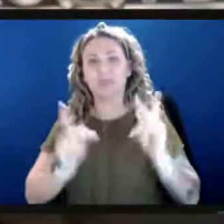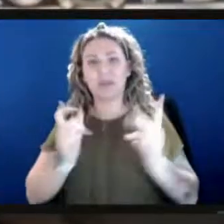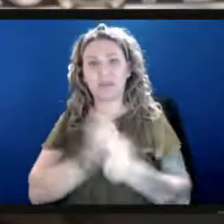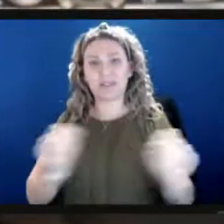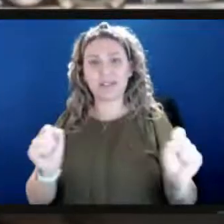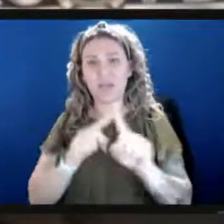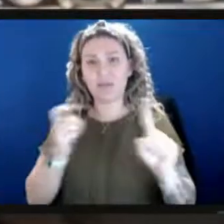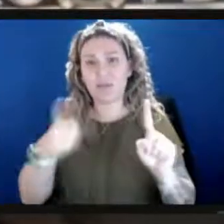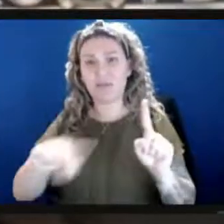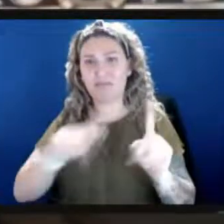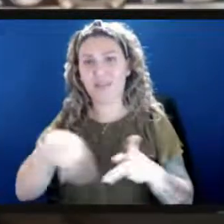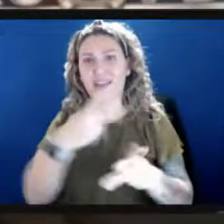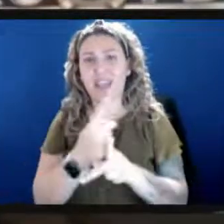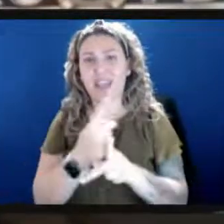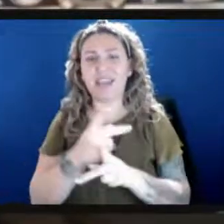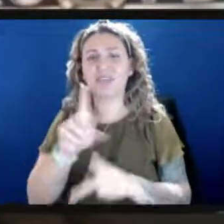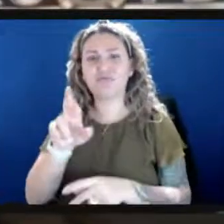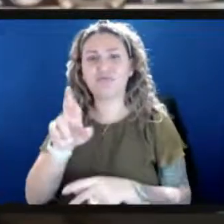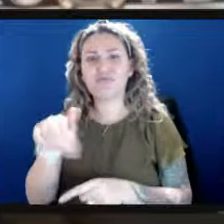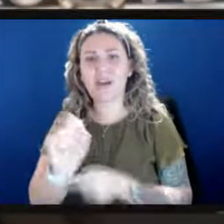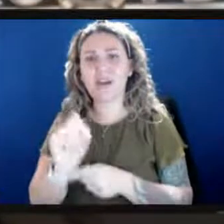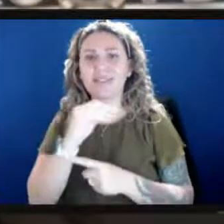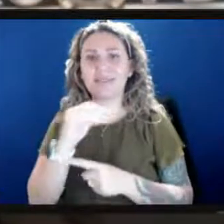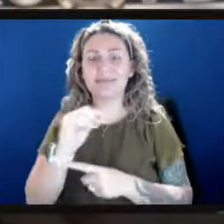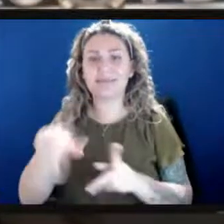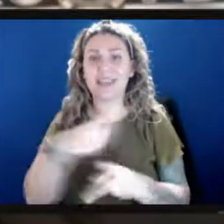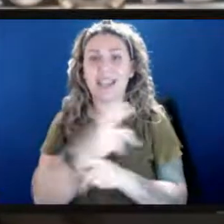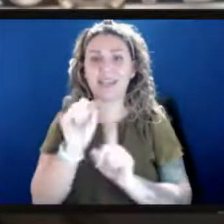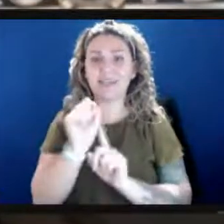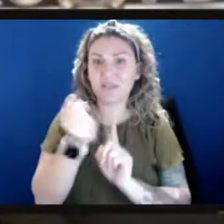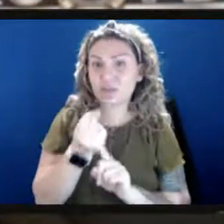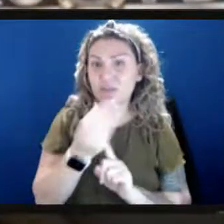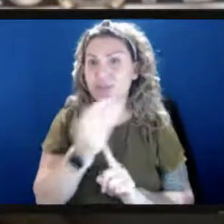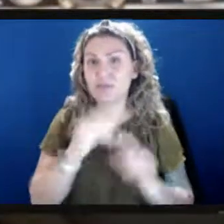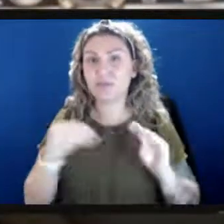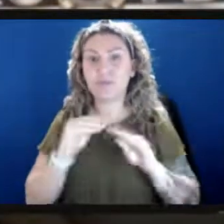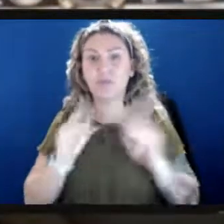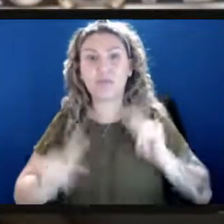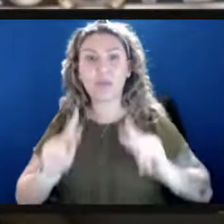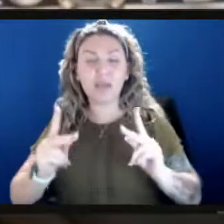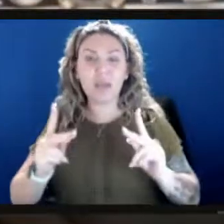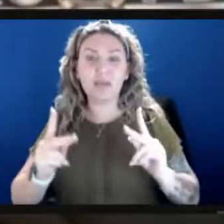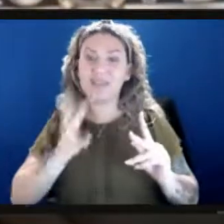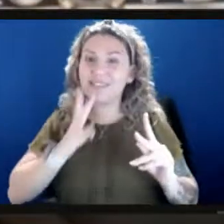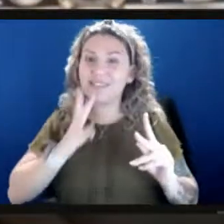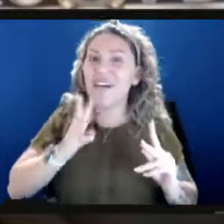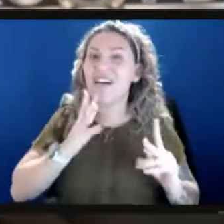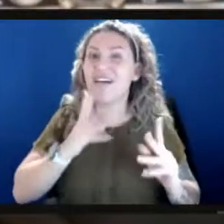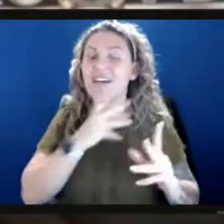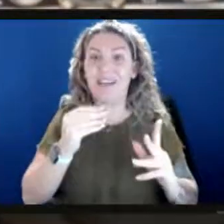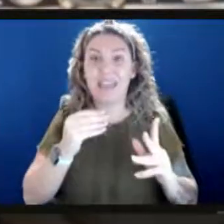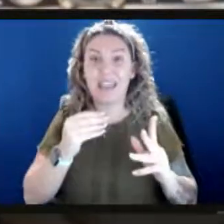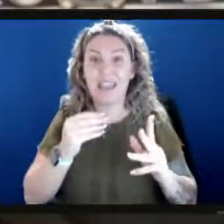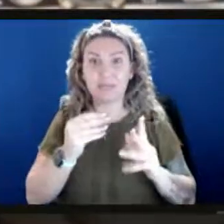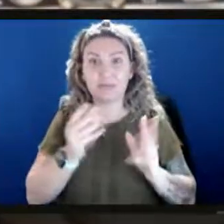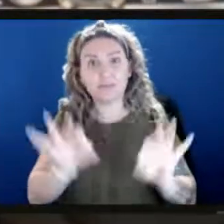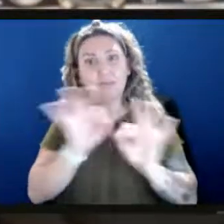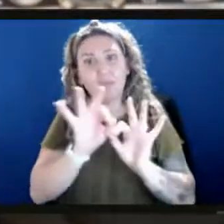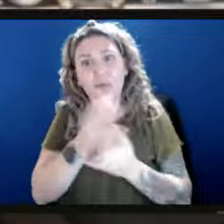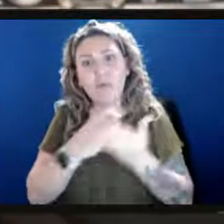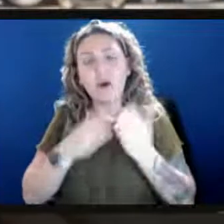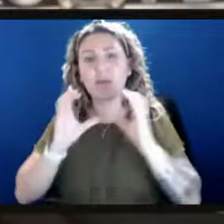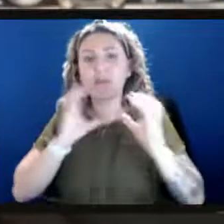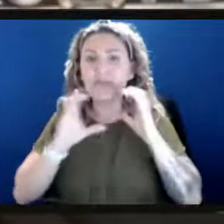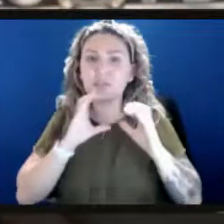drugs and these type of situations. And the more people talk about it and the more people make it part of mainstream conversation, like what you